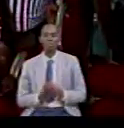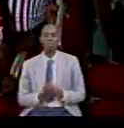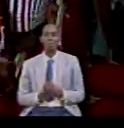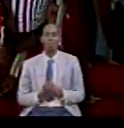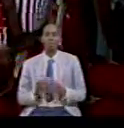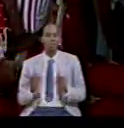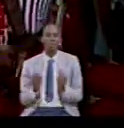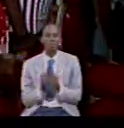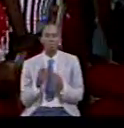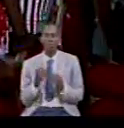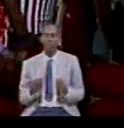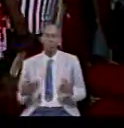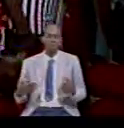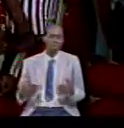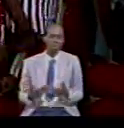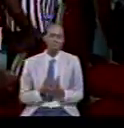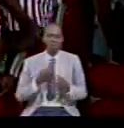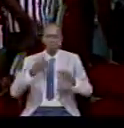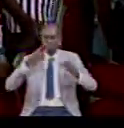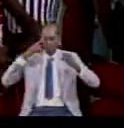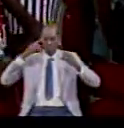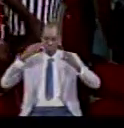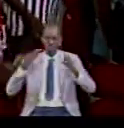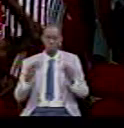with a new determination.